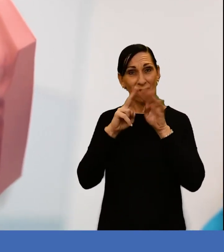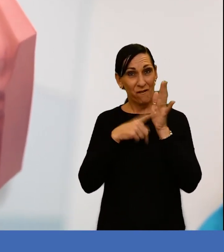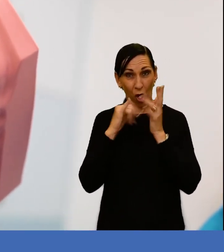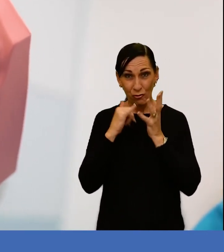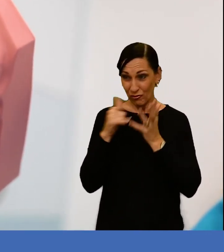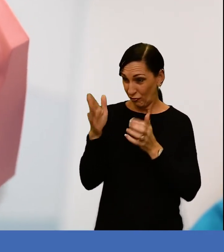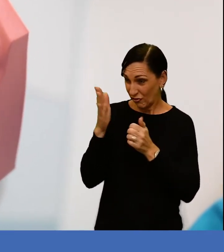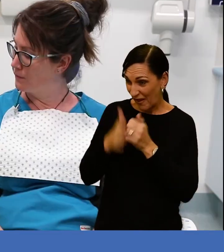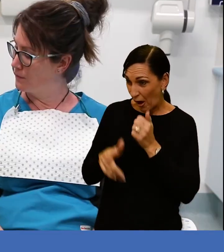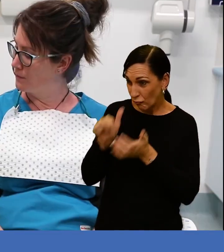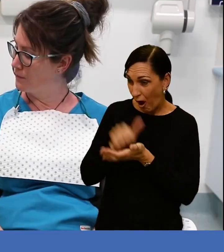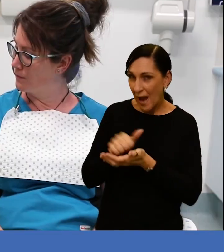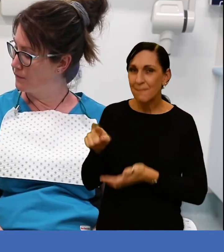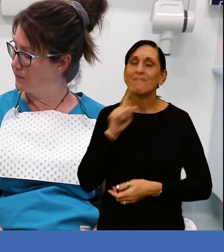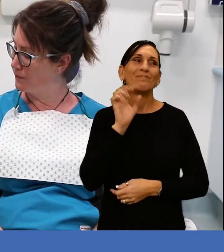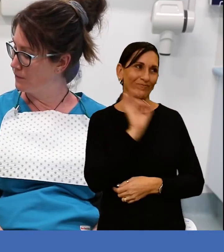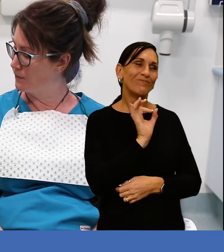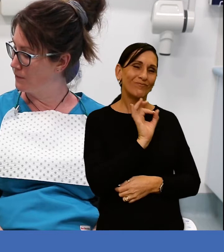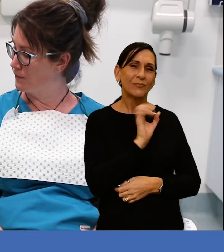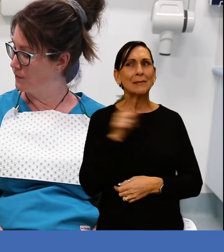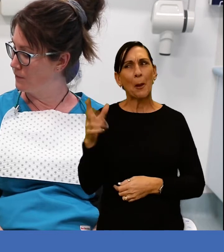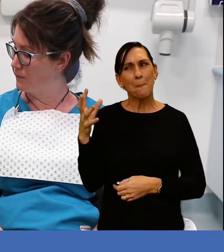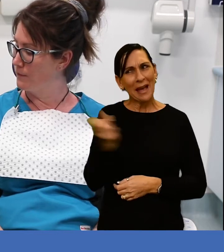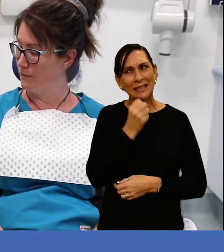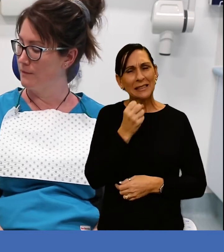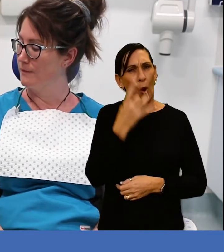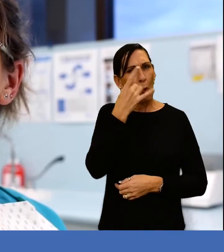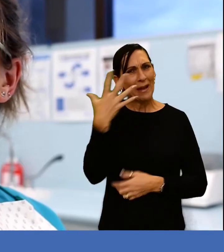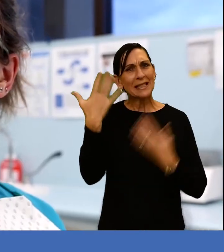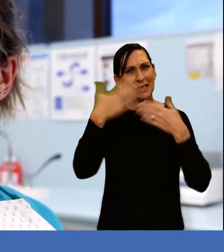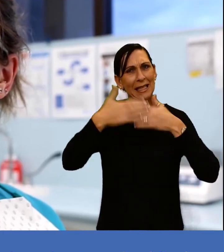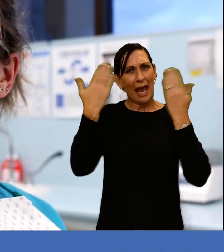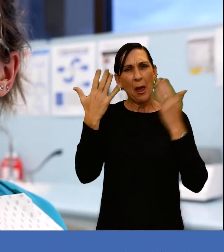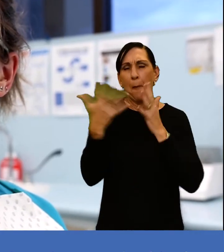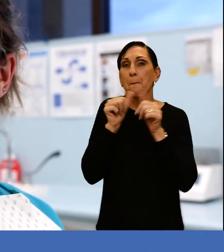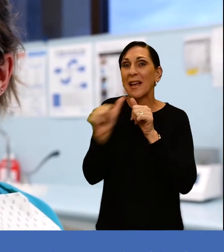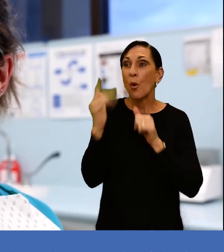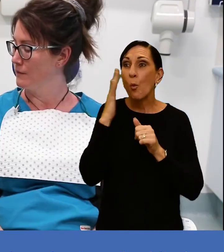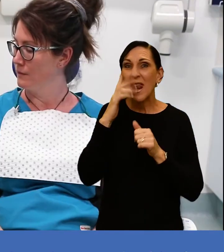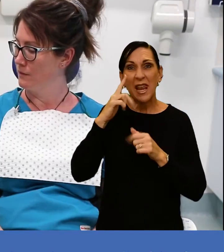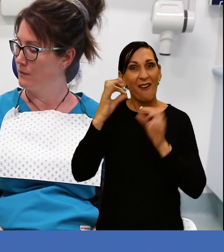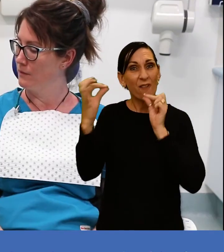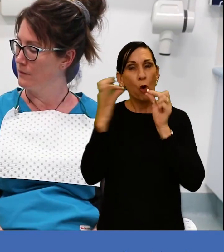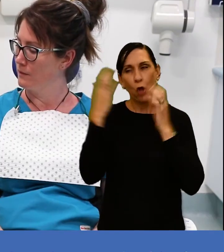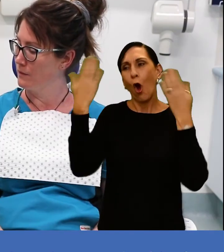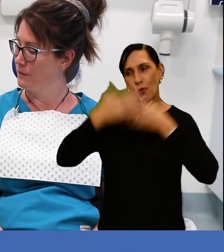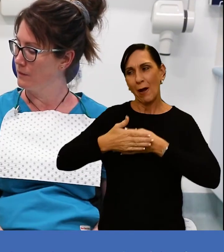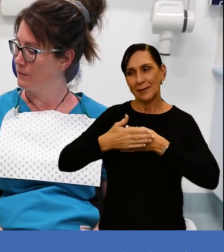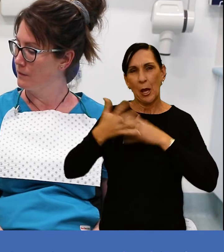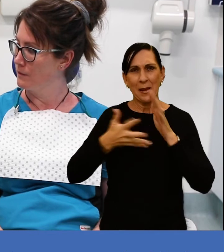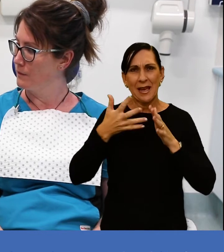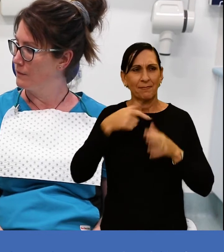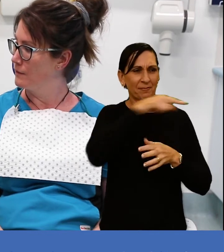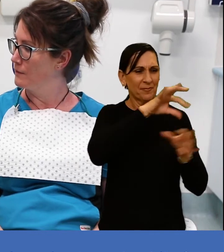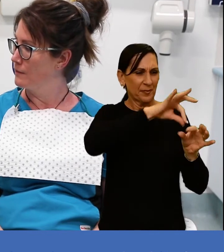Now you mentioned that you didn't floss as well, is that right? At least once a day, preferably